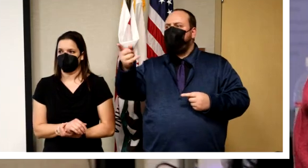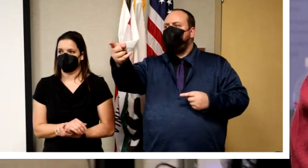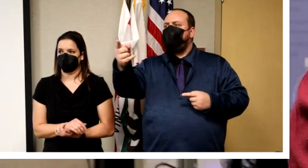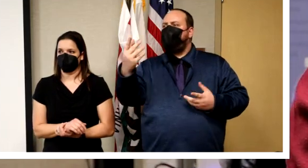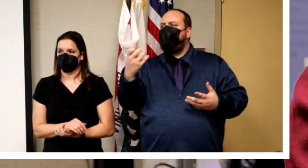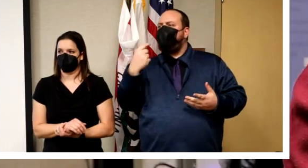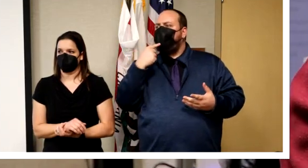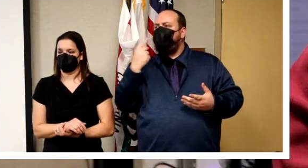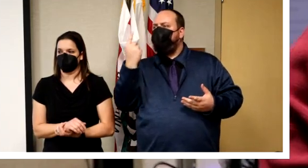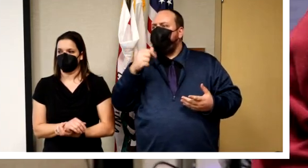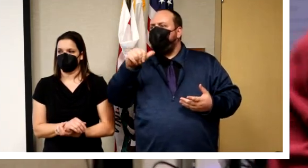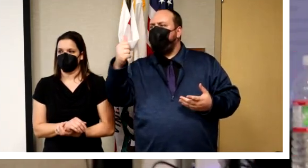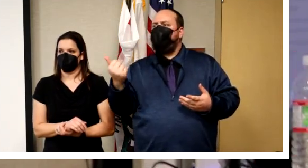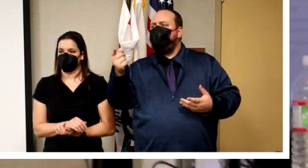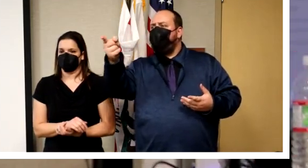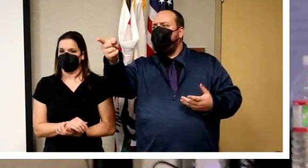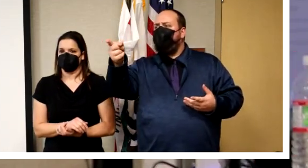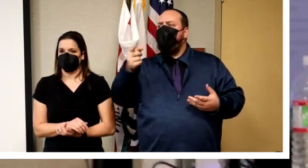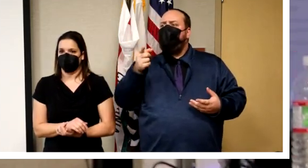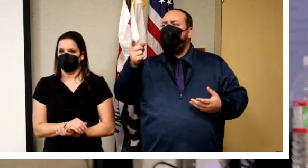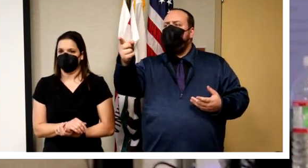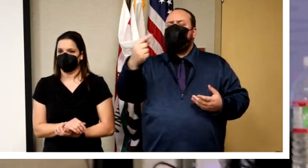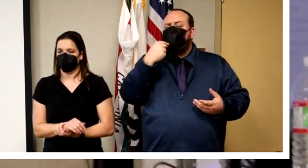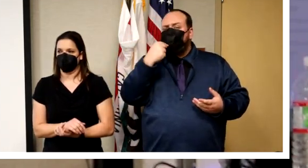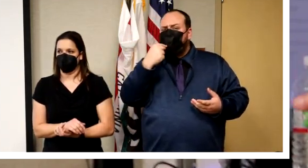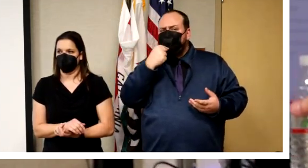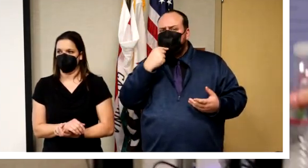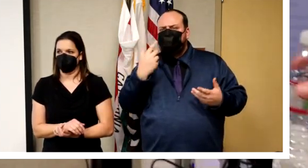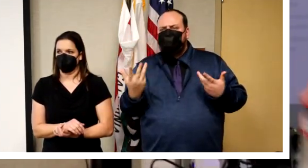Yeah, so what I